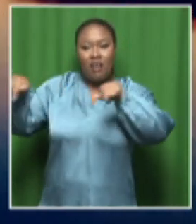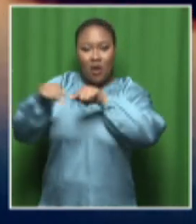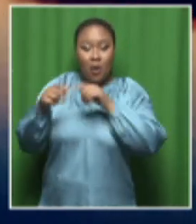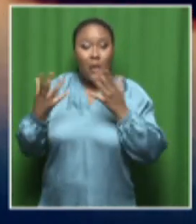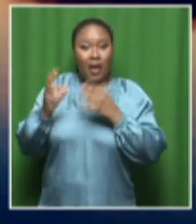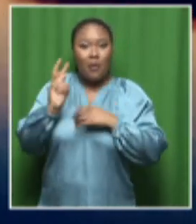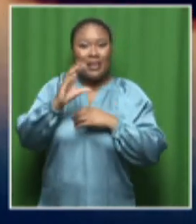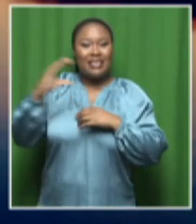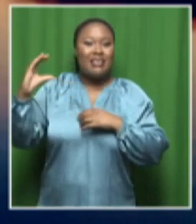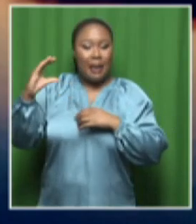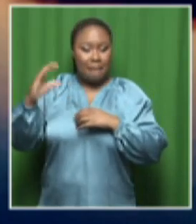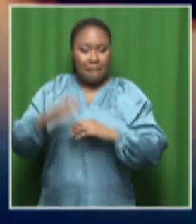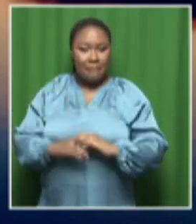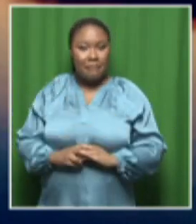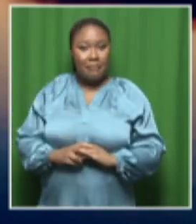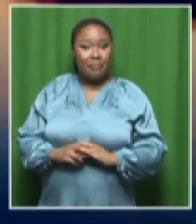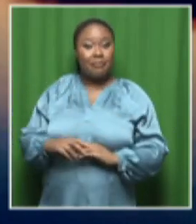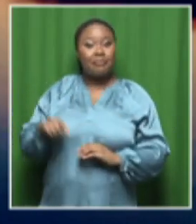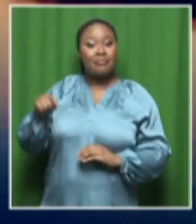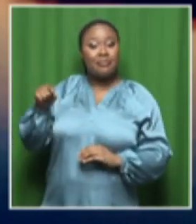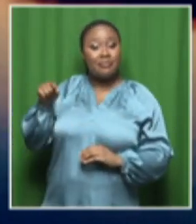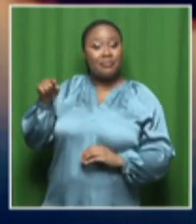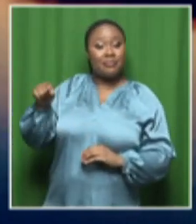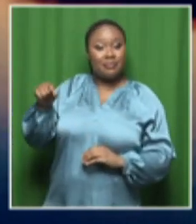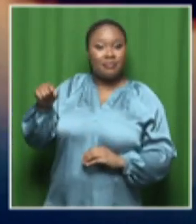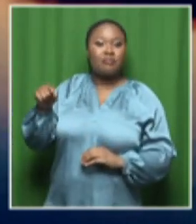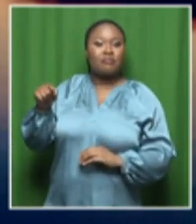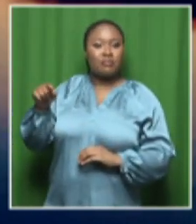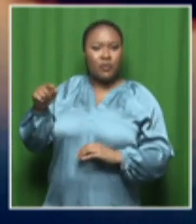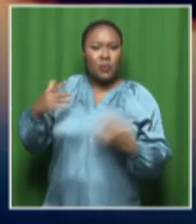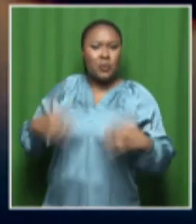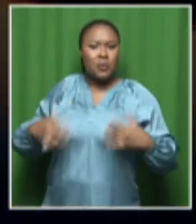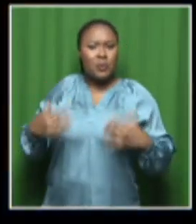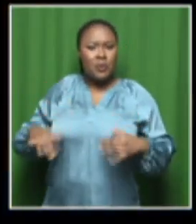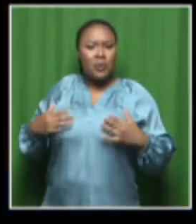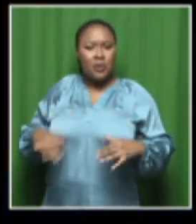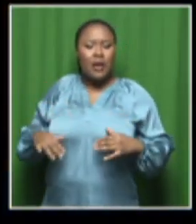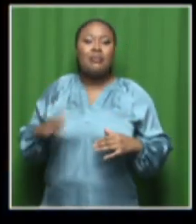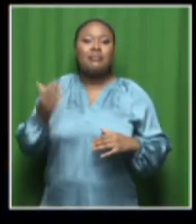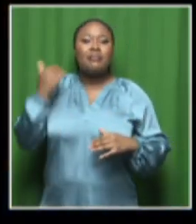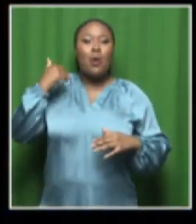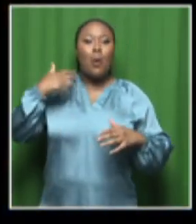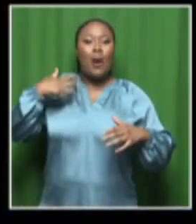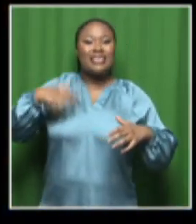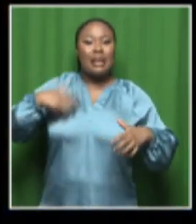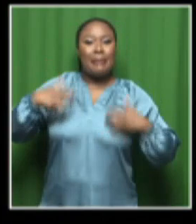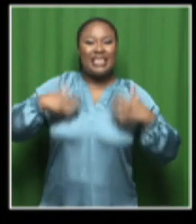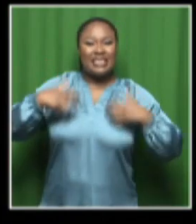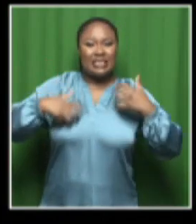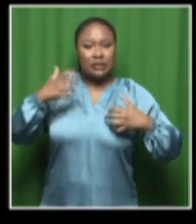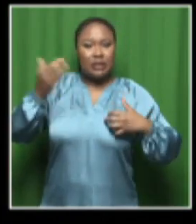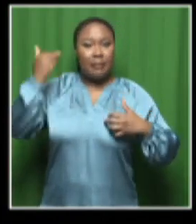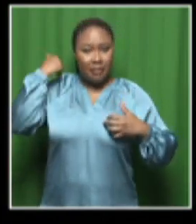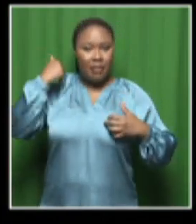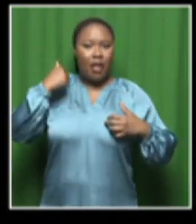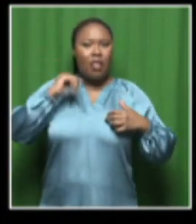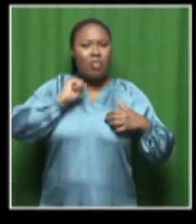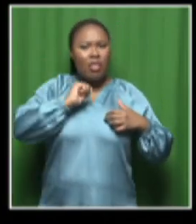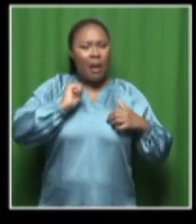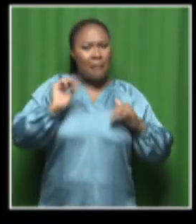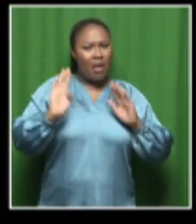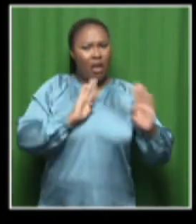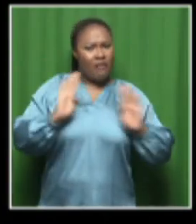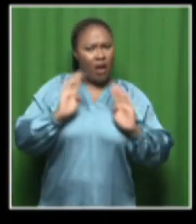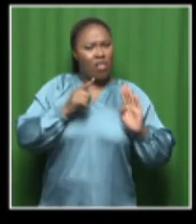Western Cape. The De Hoop collection's origins of early southern sapiens behavior displays evidence of the earliest signs of